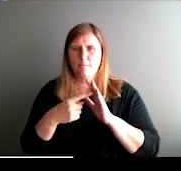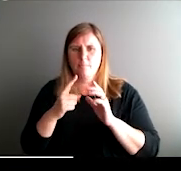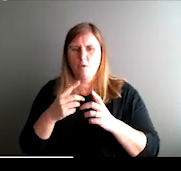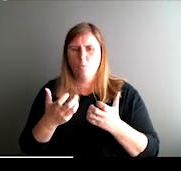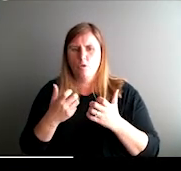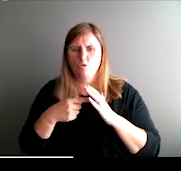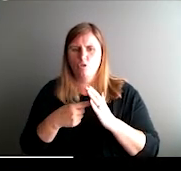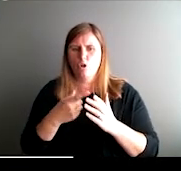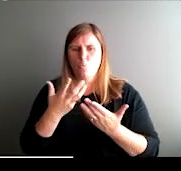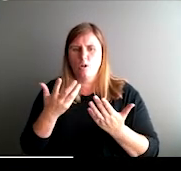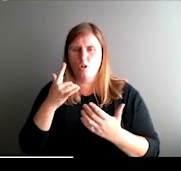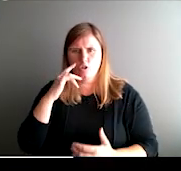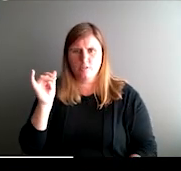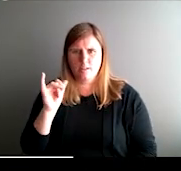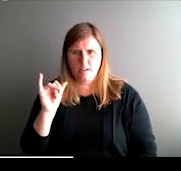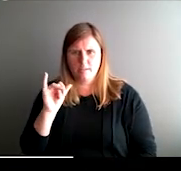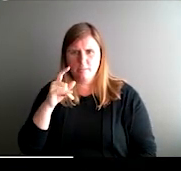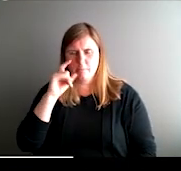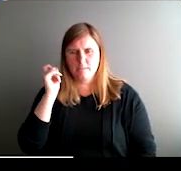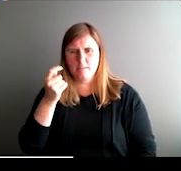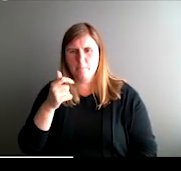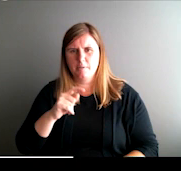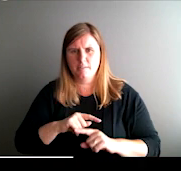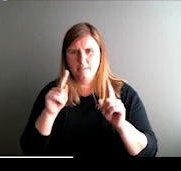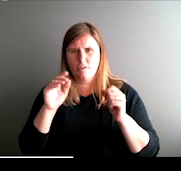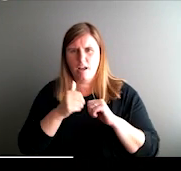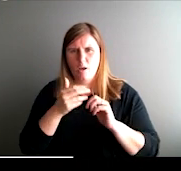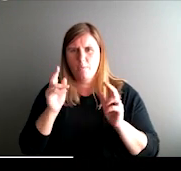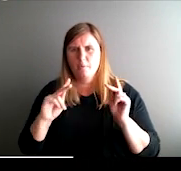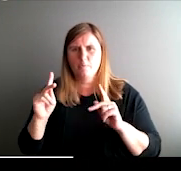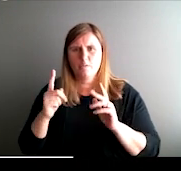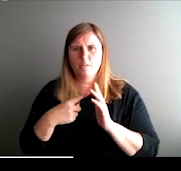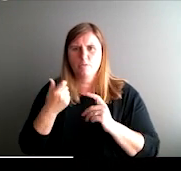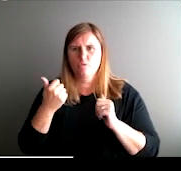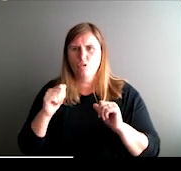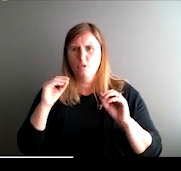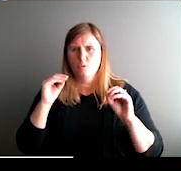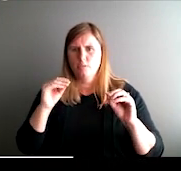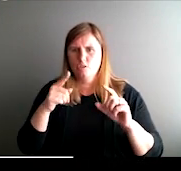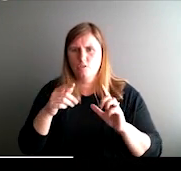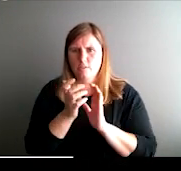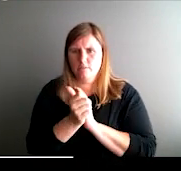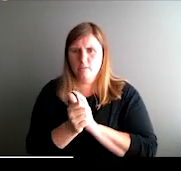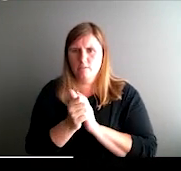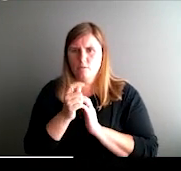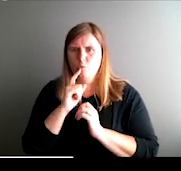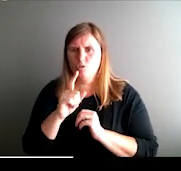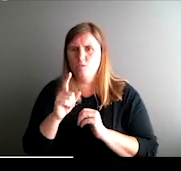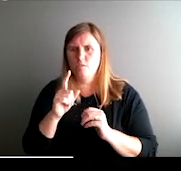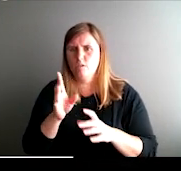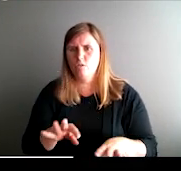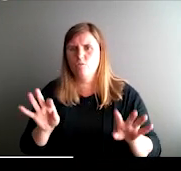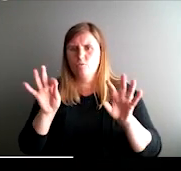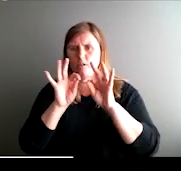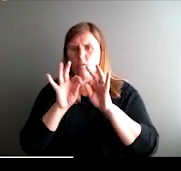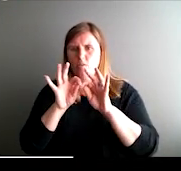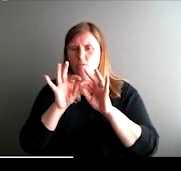show what this would look like because it's a little different than how people sometimes try to teach this skill, which is a